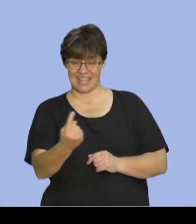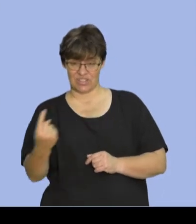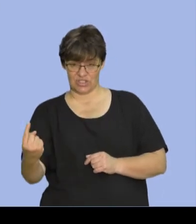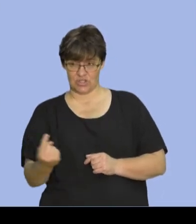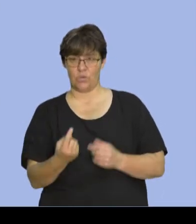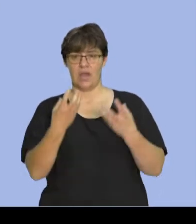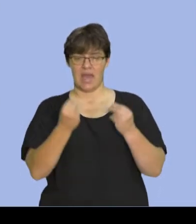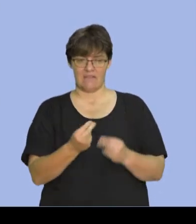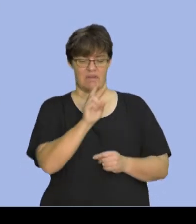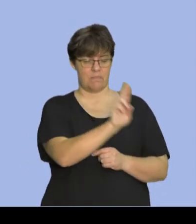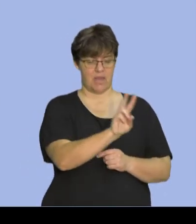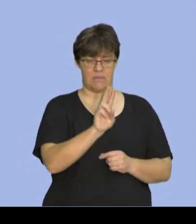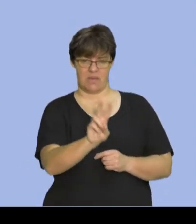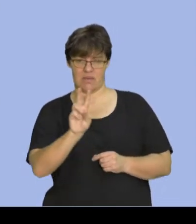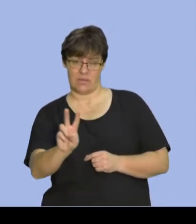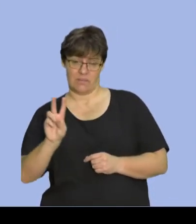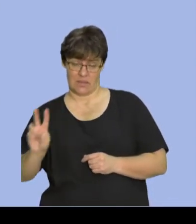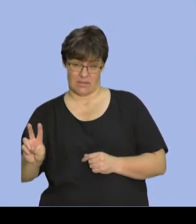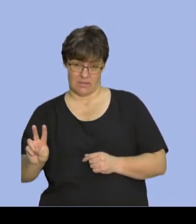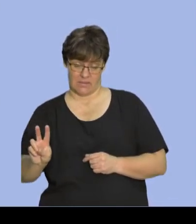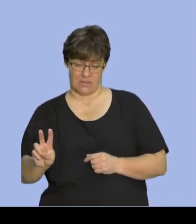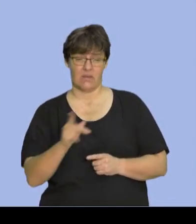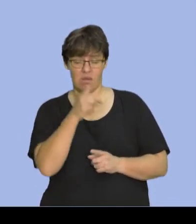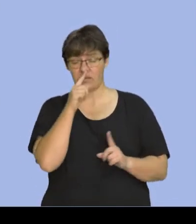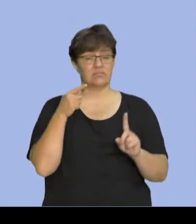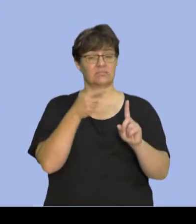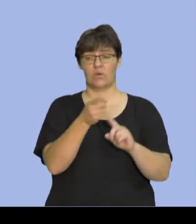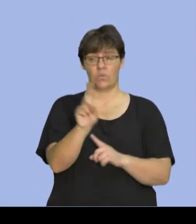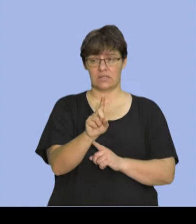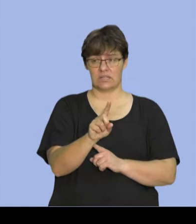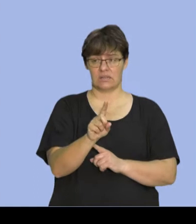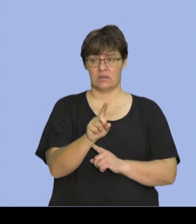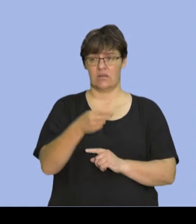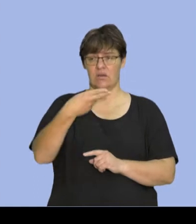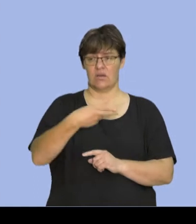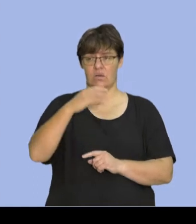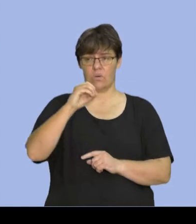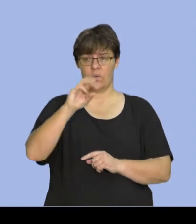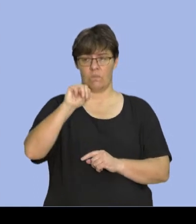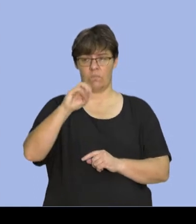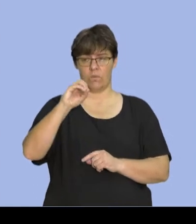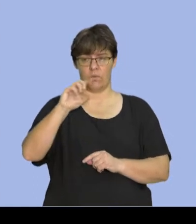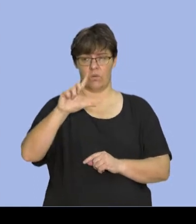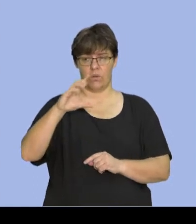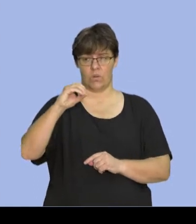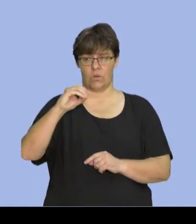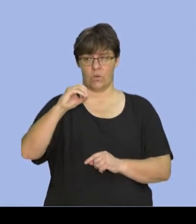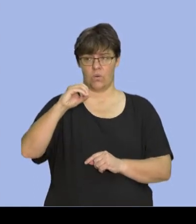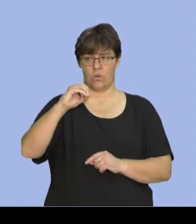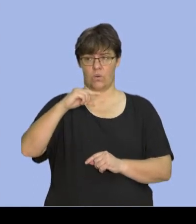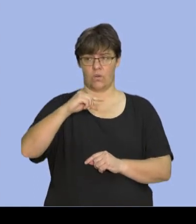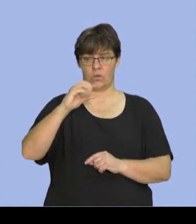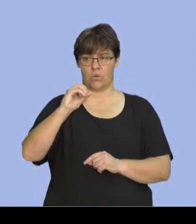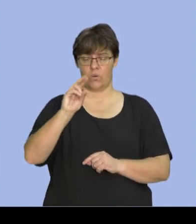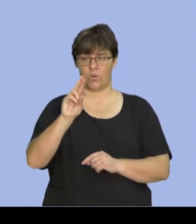pair of them. So we refer to these as a homologous, and I'll unpack that word, pair